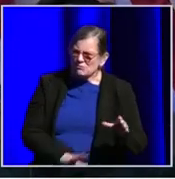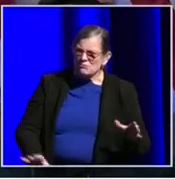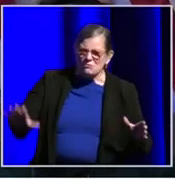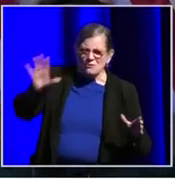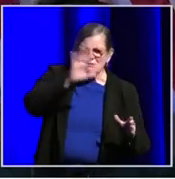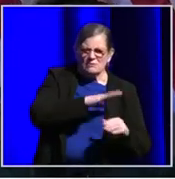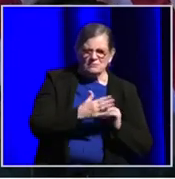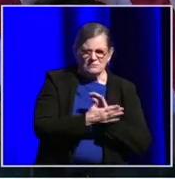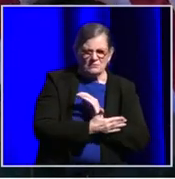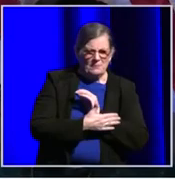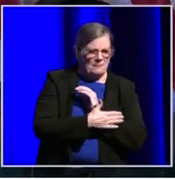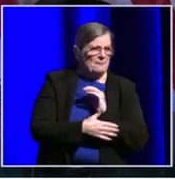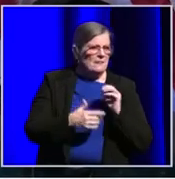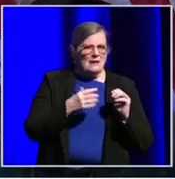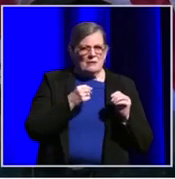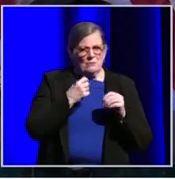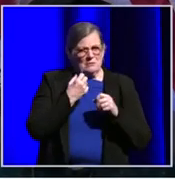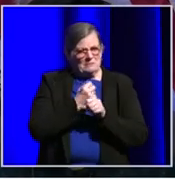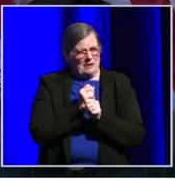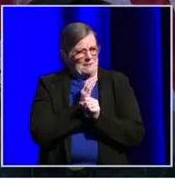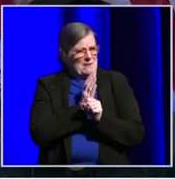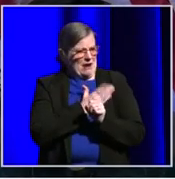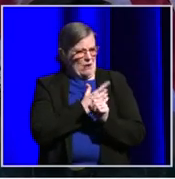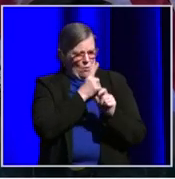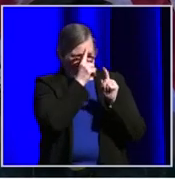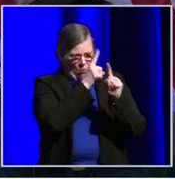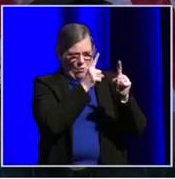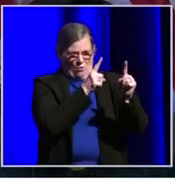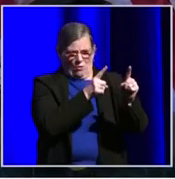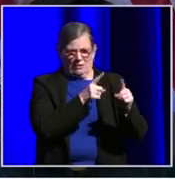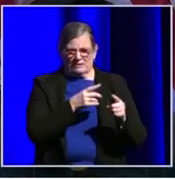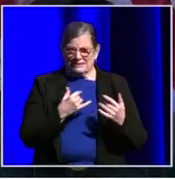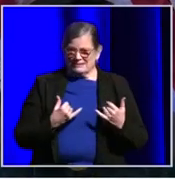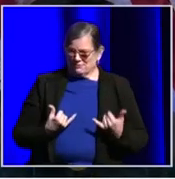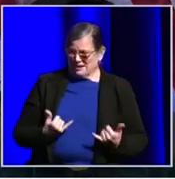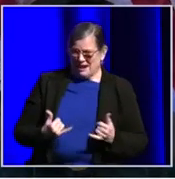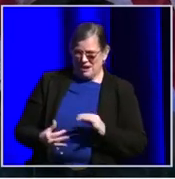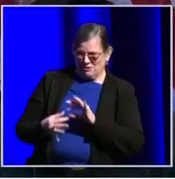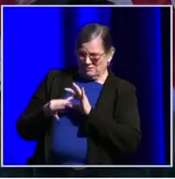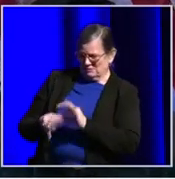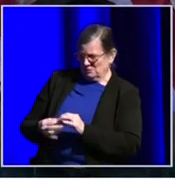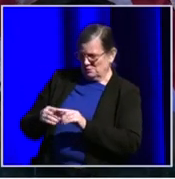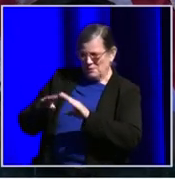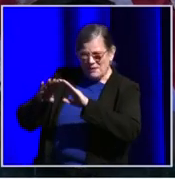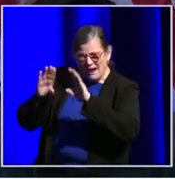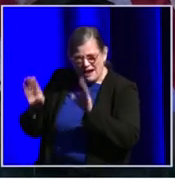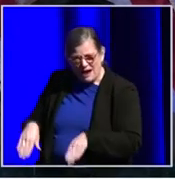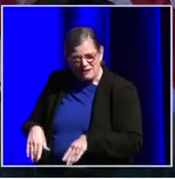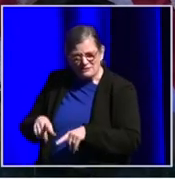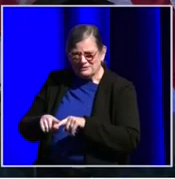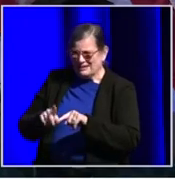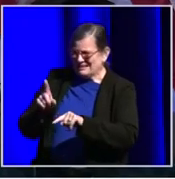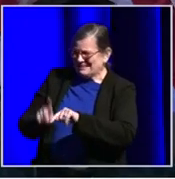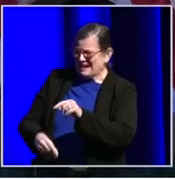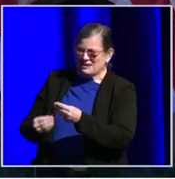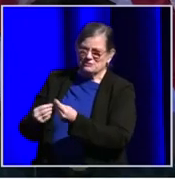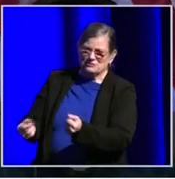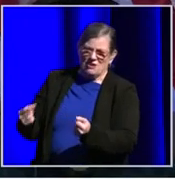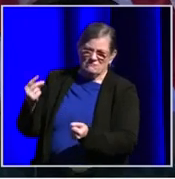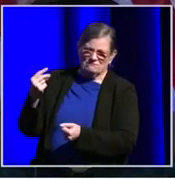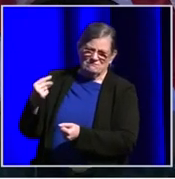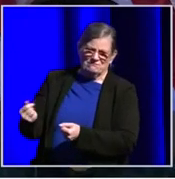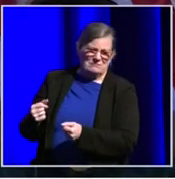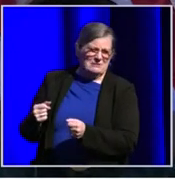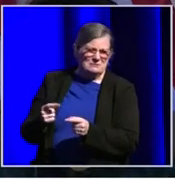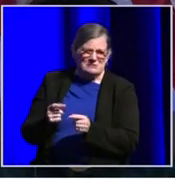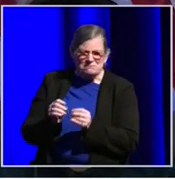the next 4 years. With regard to housing, we cannot solve the housing affordability crisis without significant change in